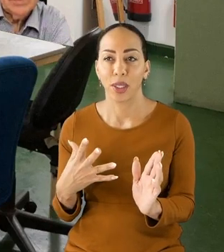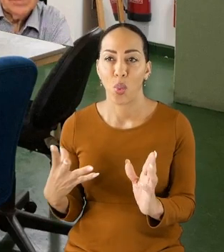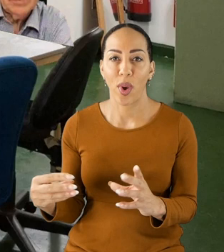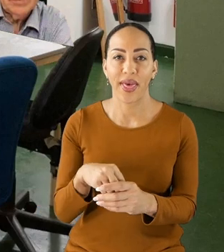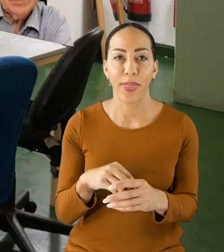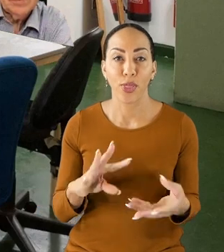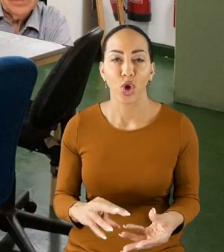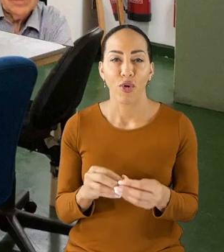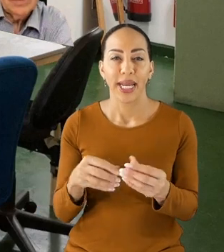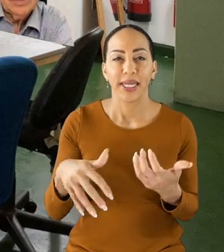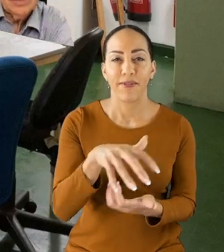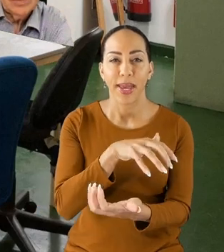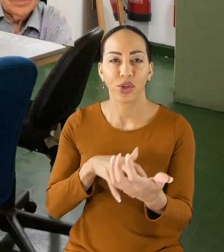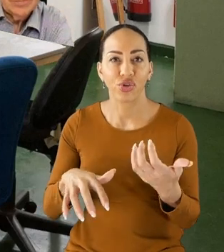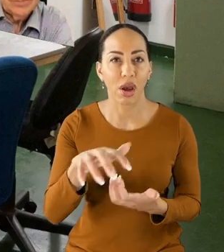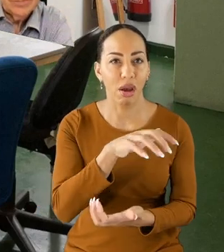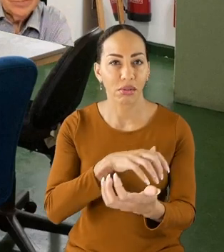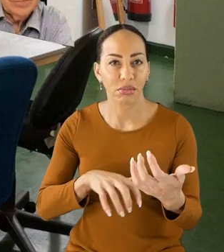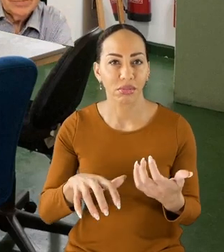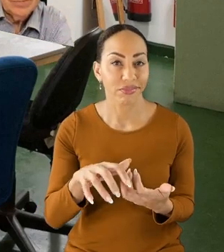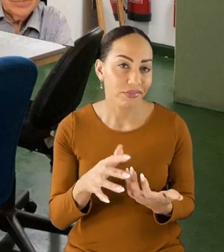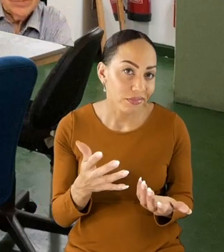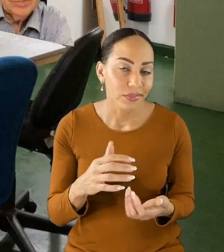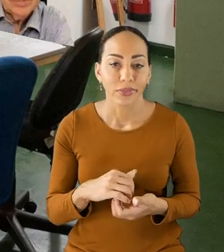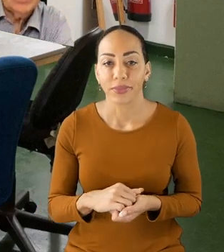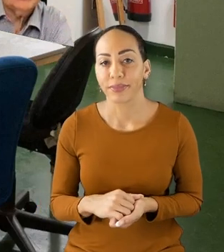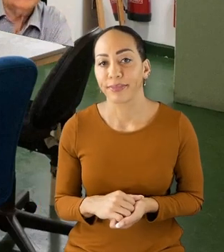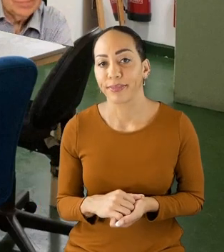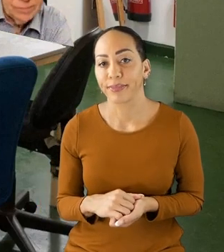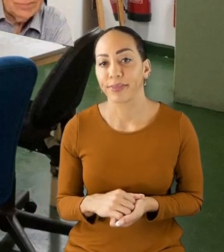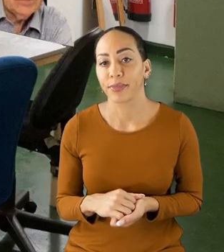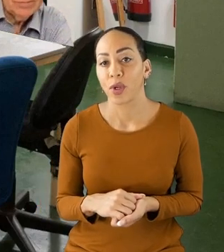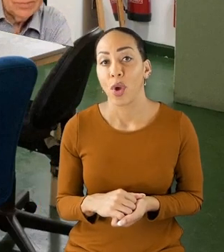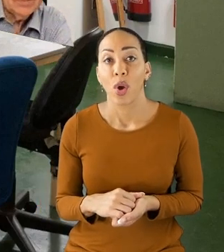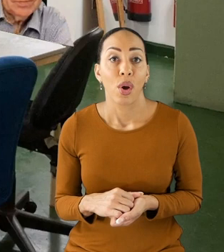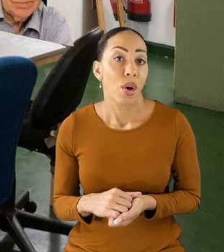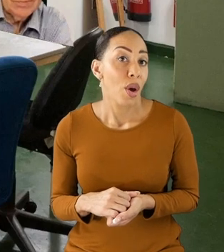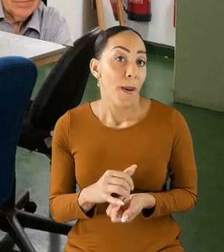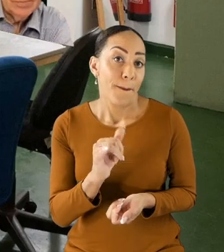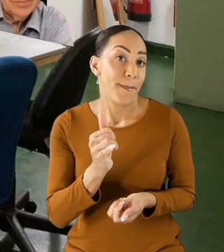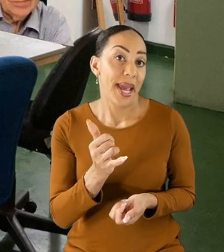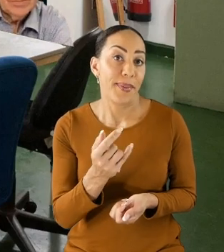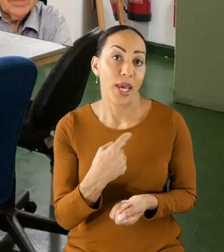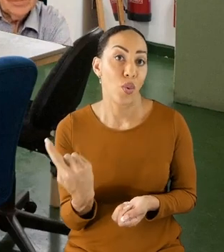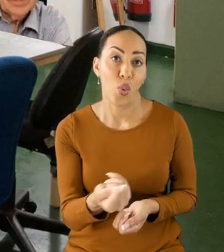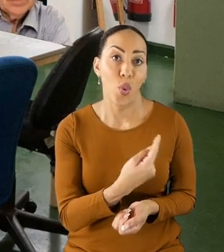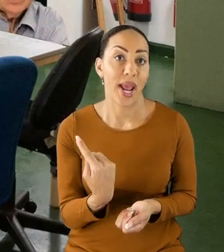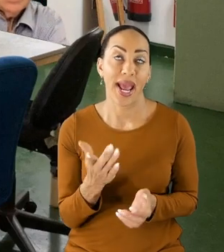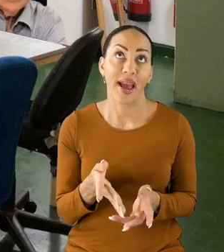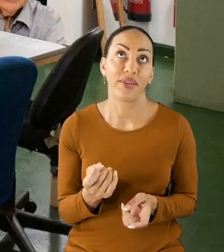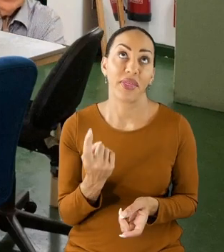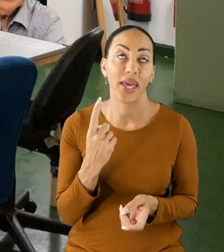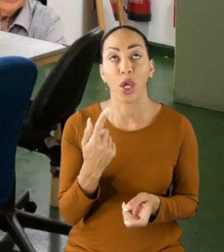creative project, that audio description is actually part of it? You know, I mean, we might want to ask ourselves, well,